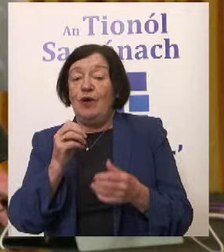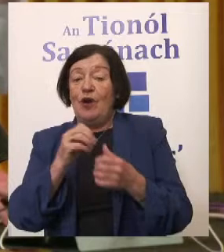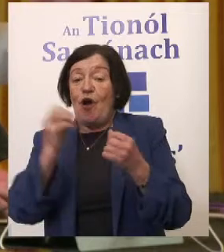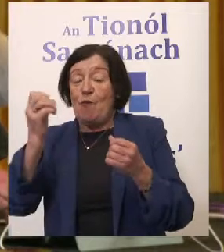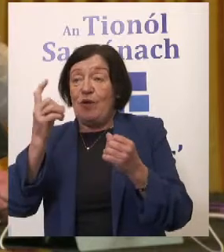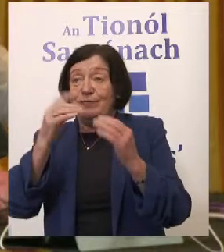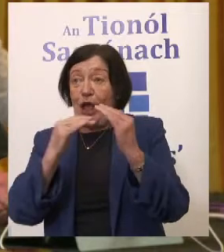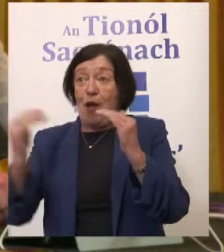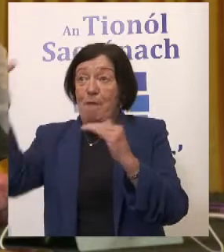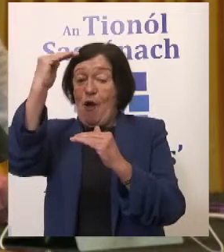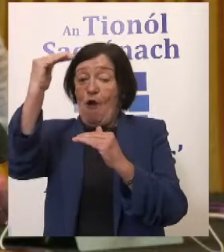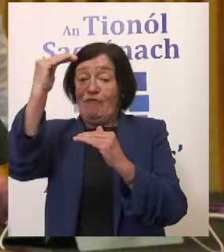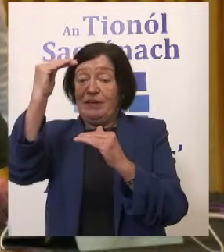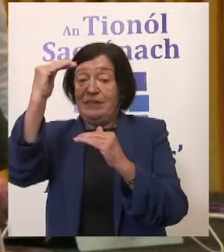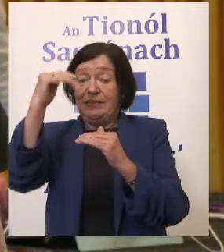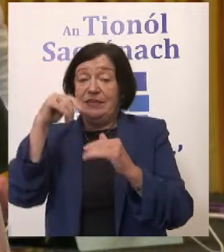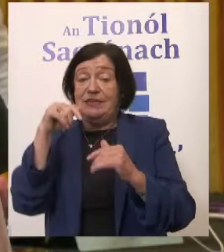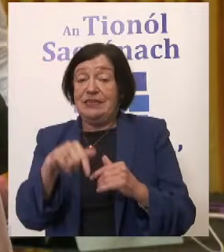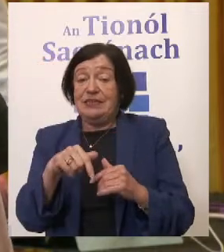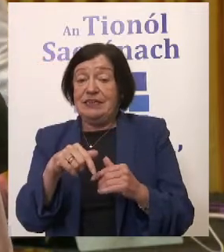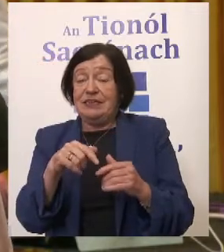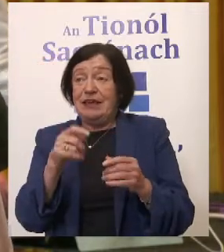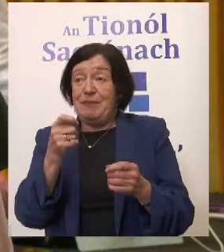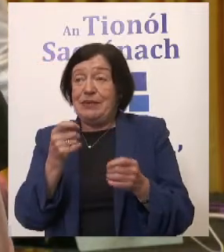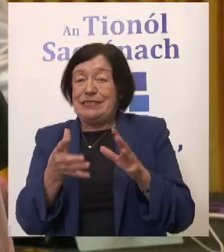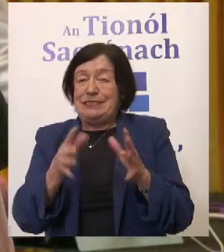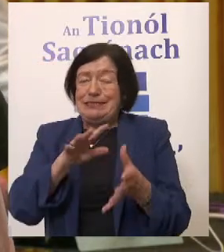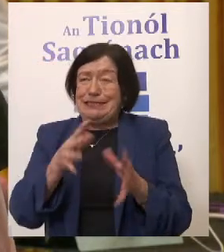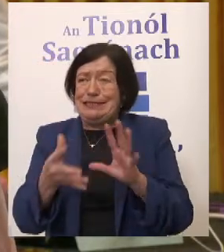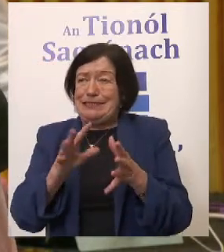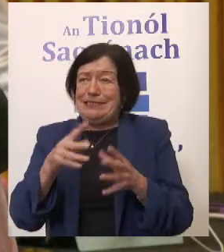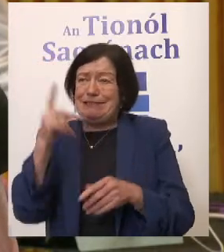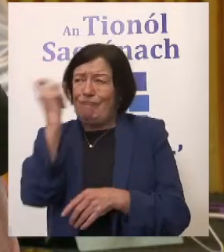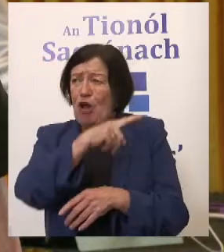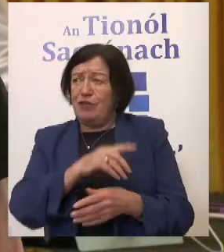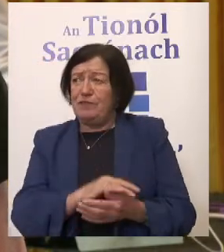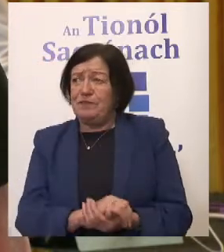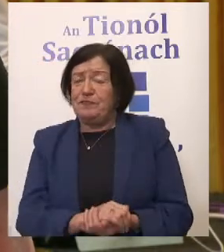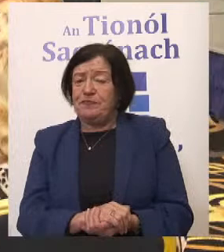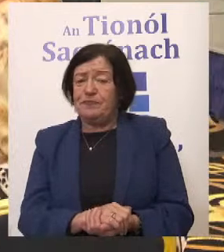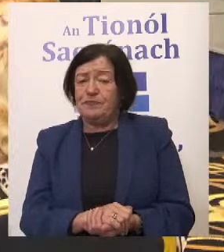authority, is this not a double-edged sword?